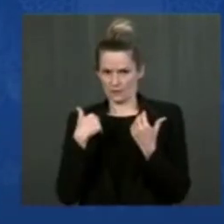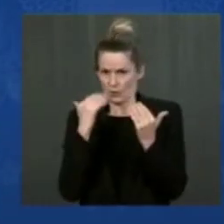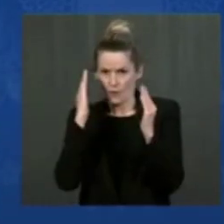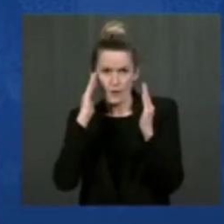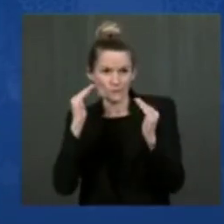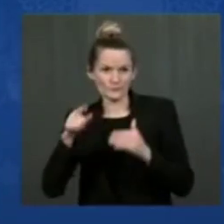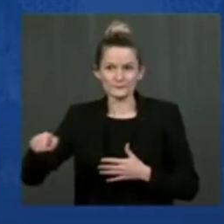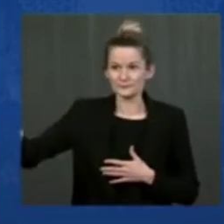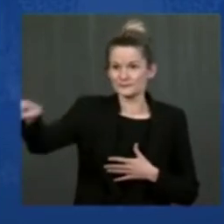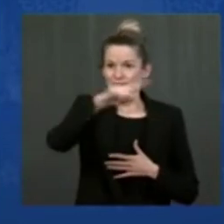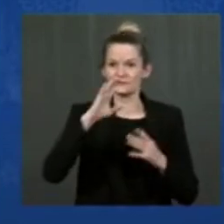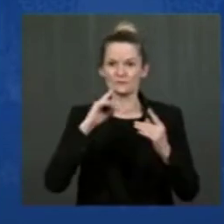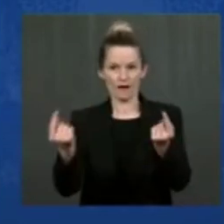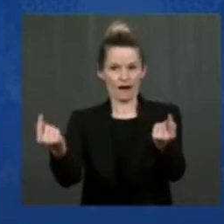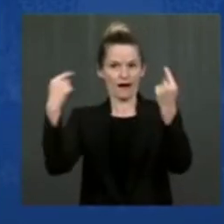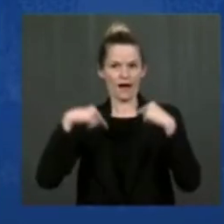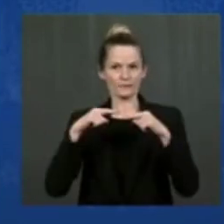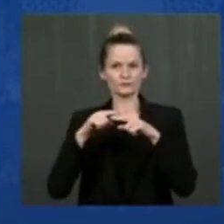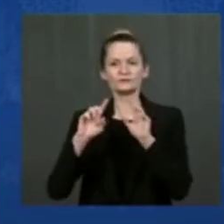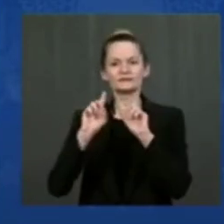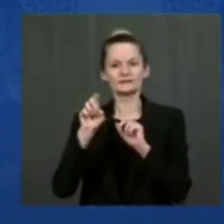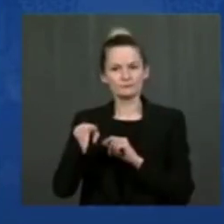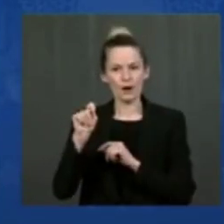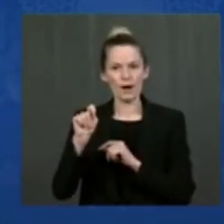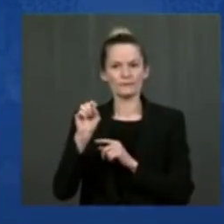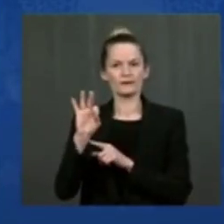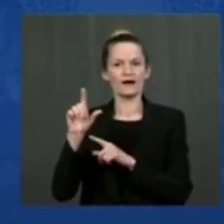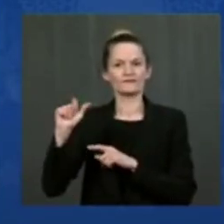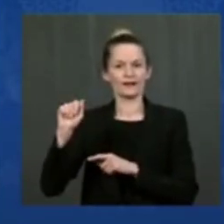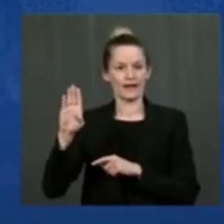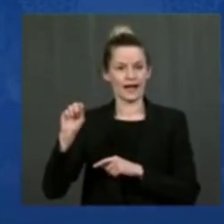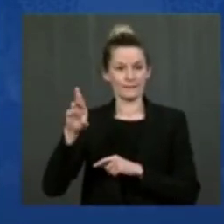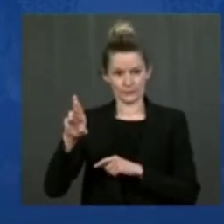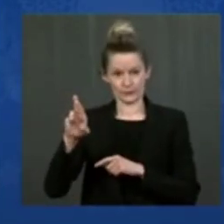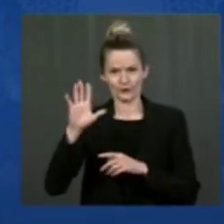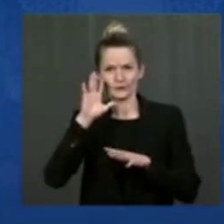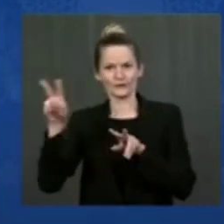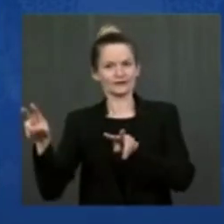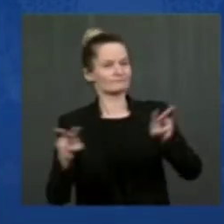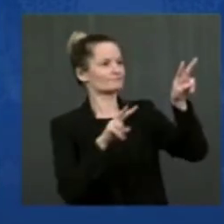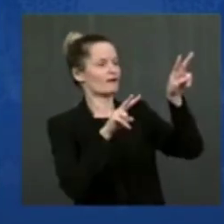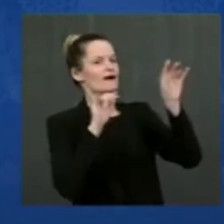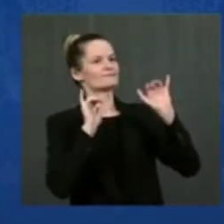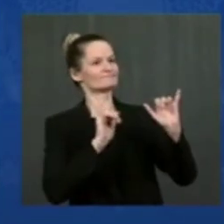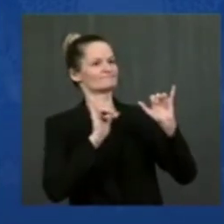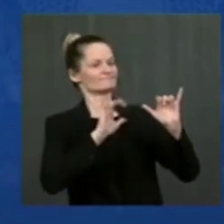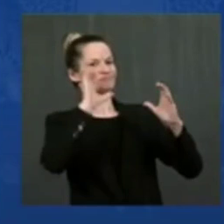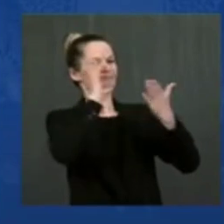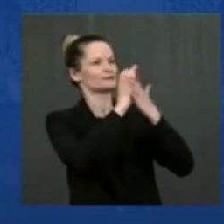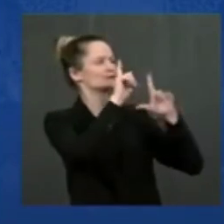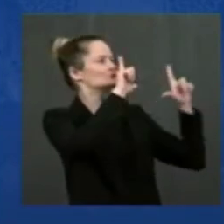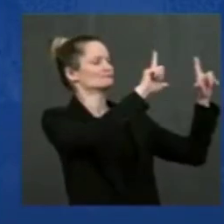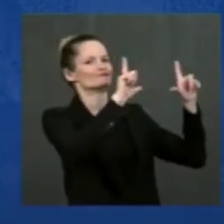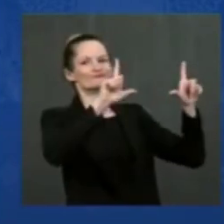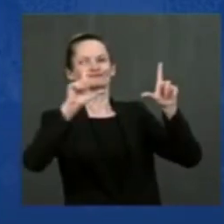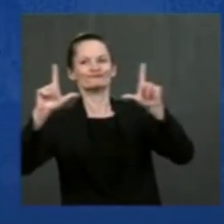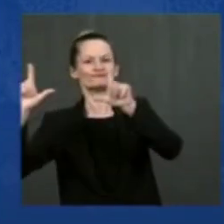You'll see legends on that wall. Legends like Cesar Chavez, legends like Mother Jones,